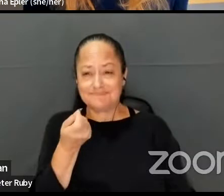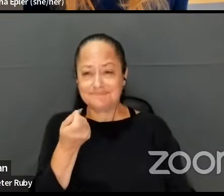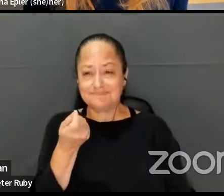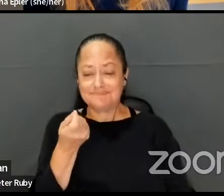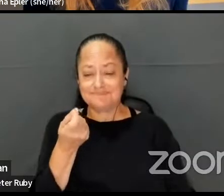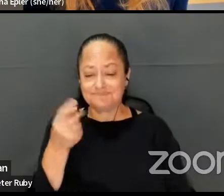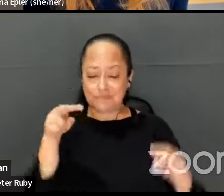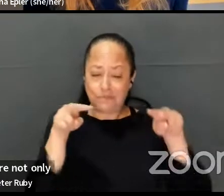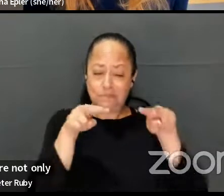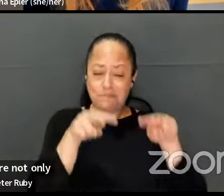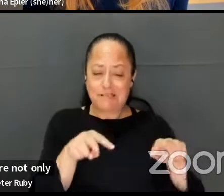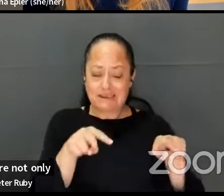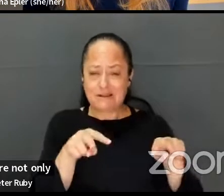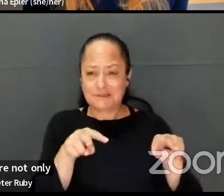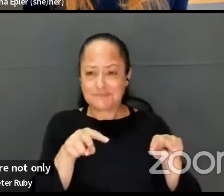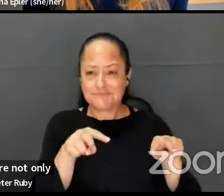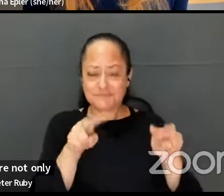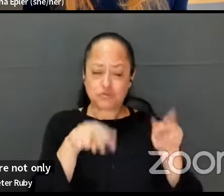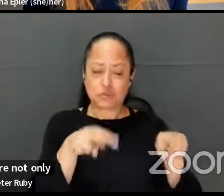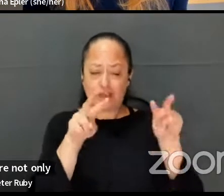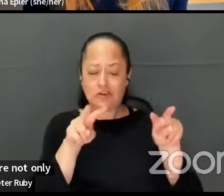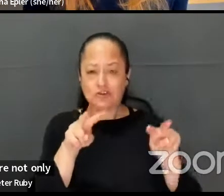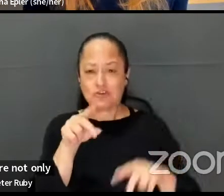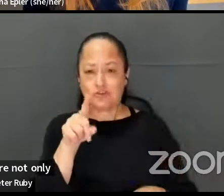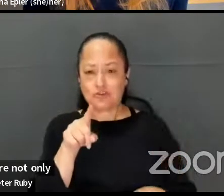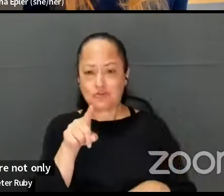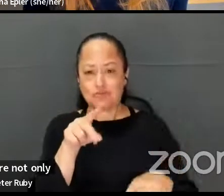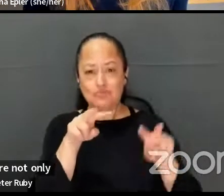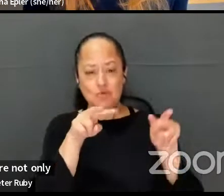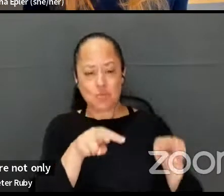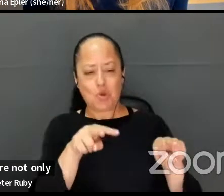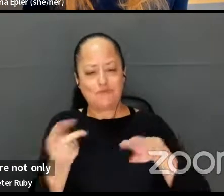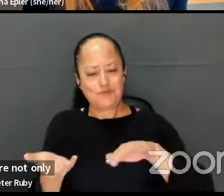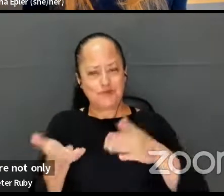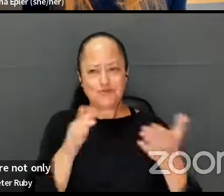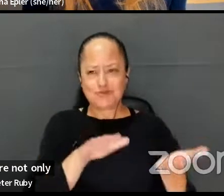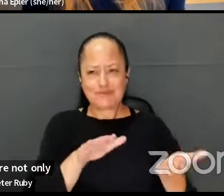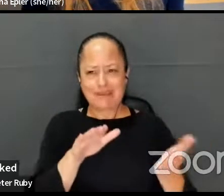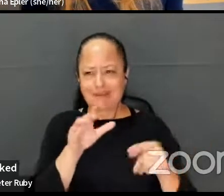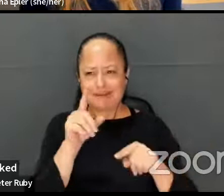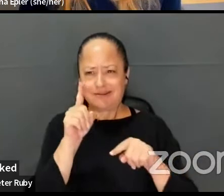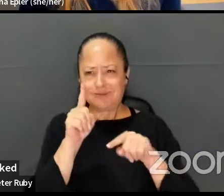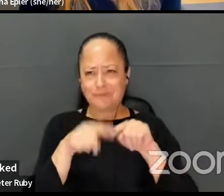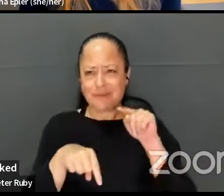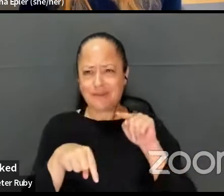as though, that you're dead, because you can't